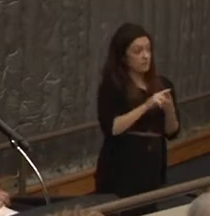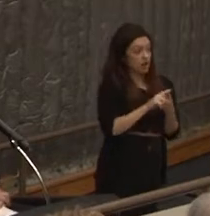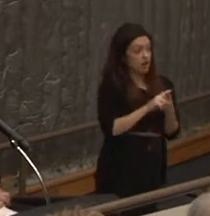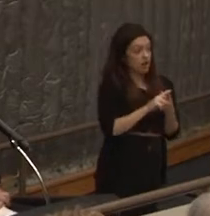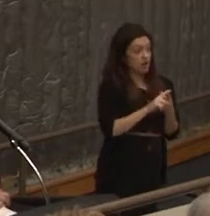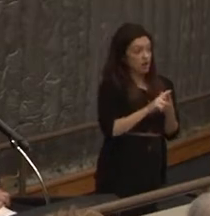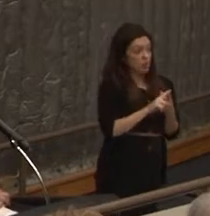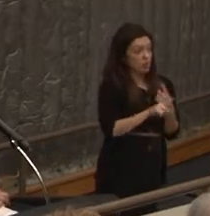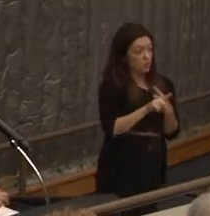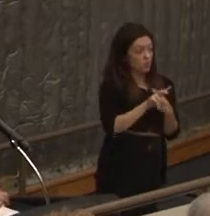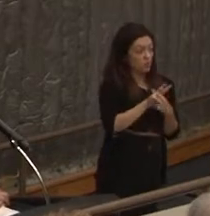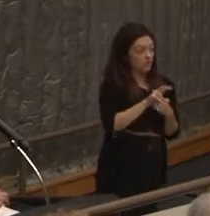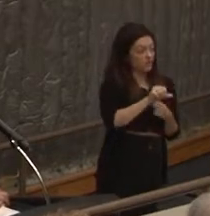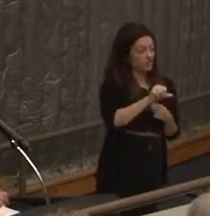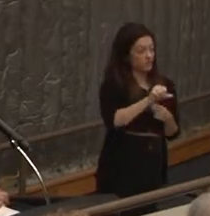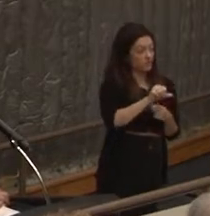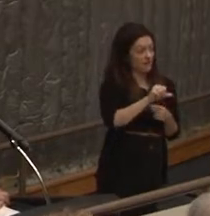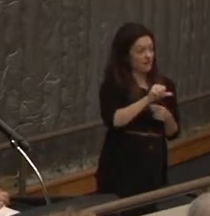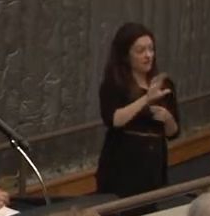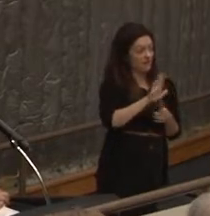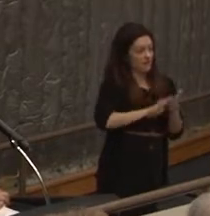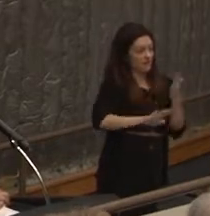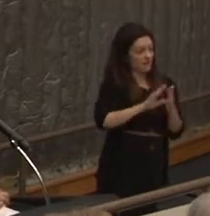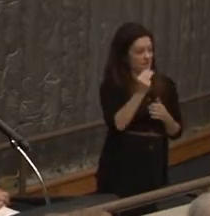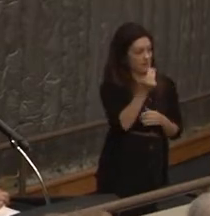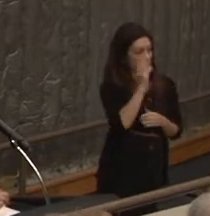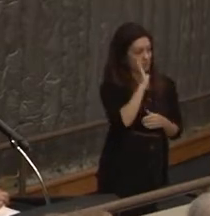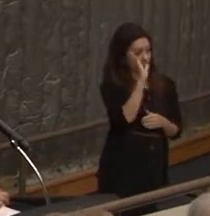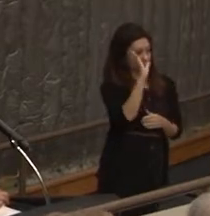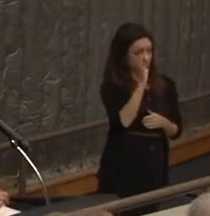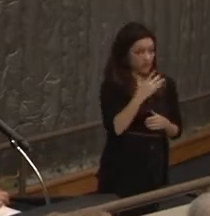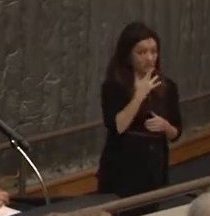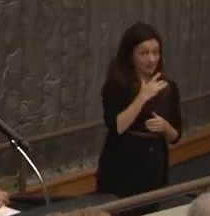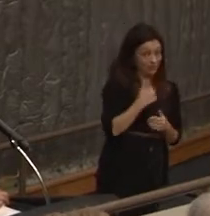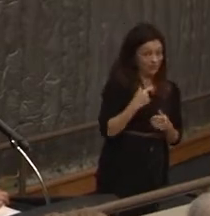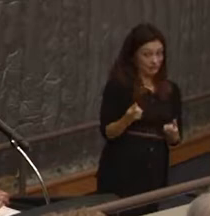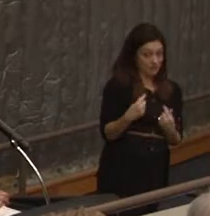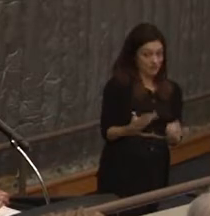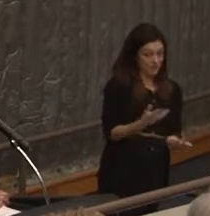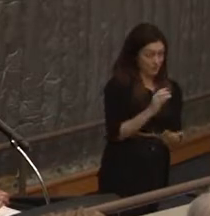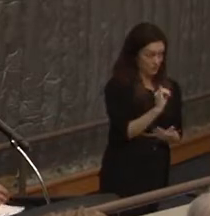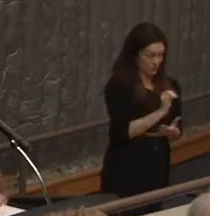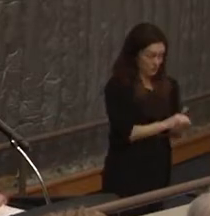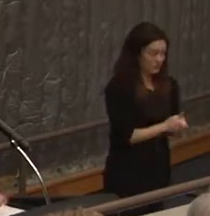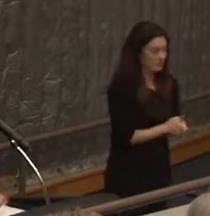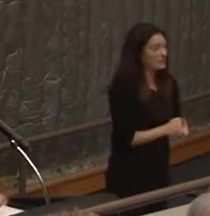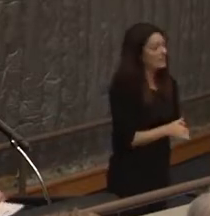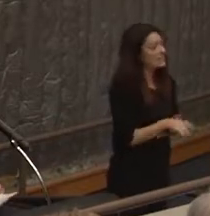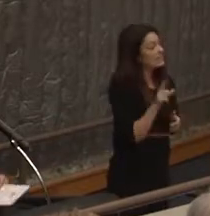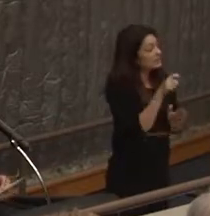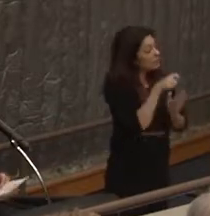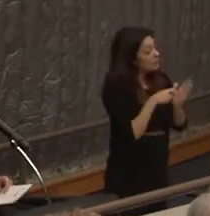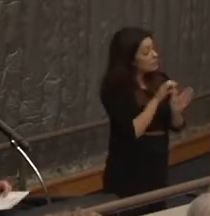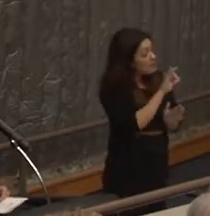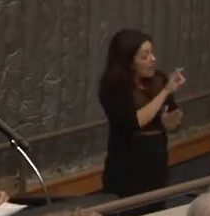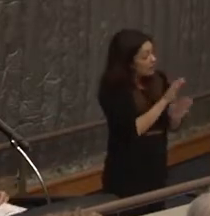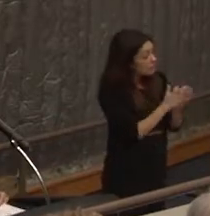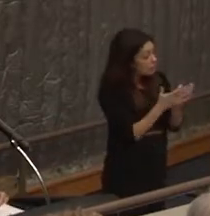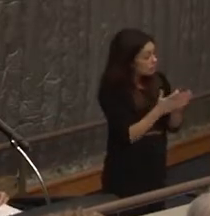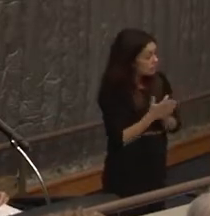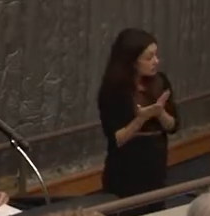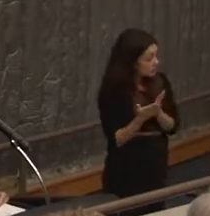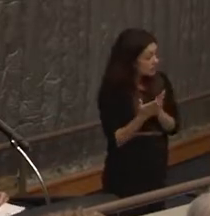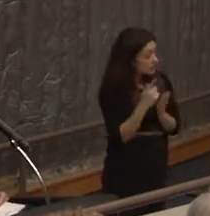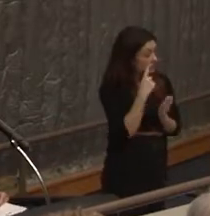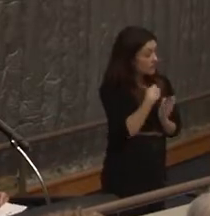to get him. And he's written, there's nine books on, nine collections of the Art